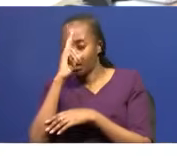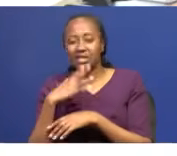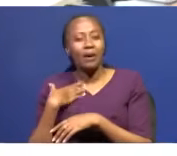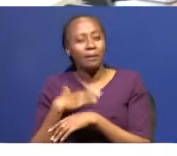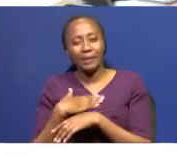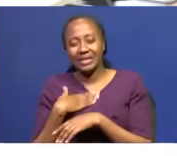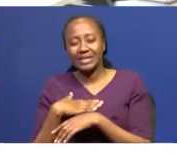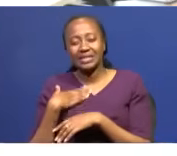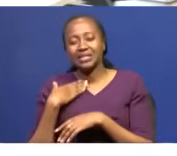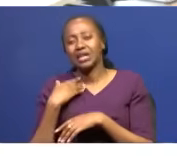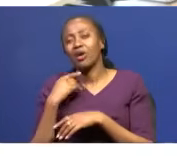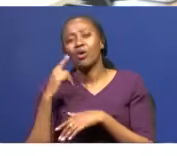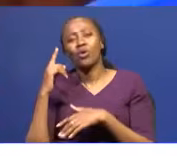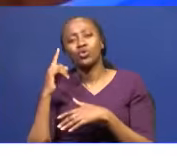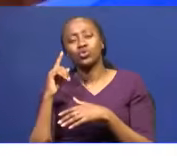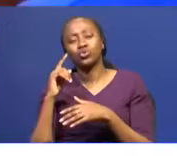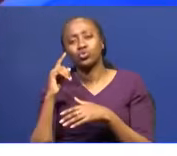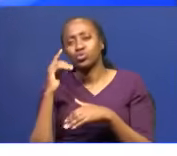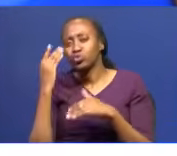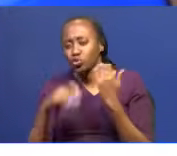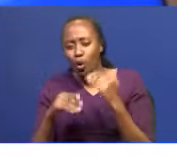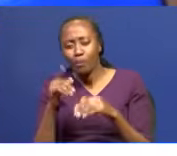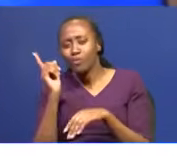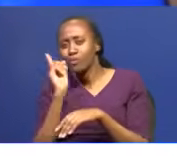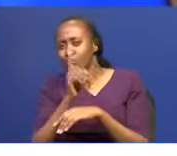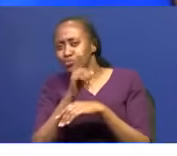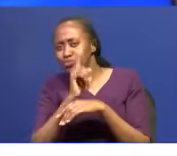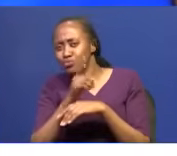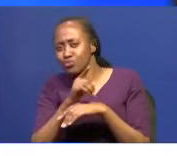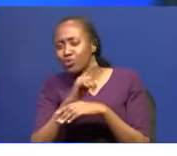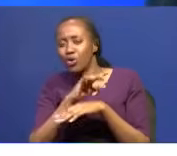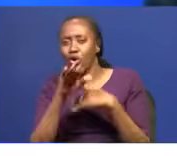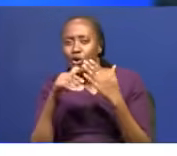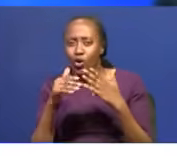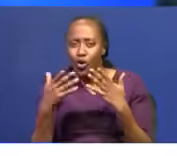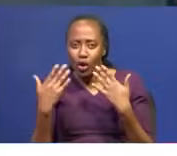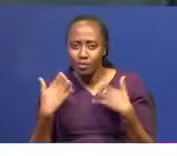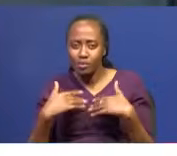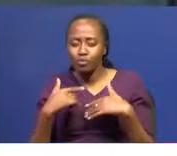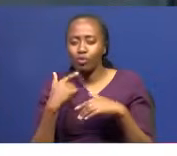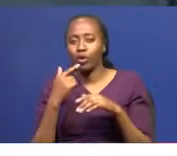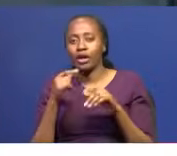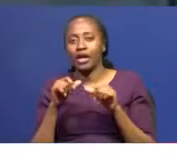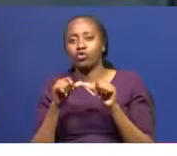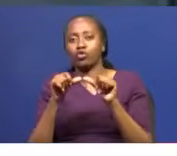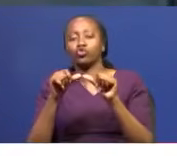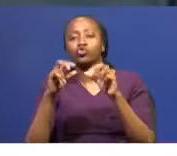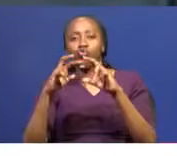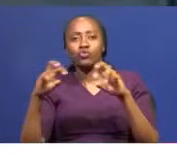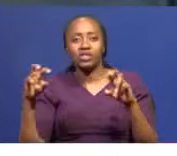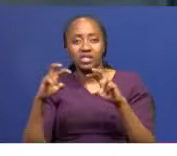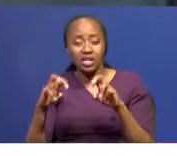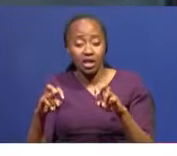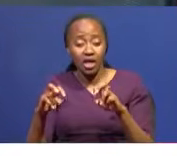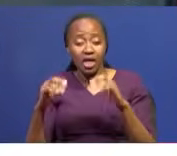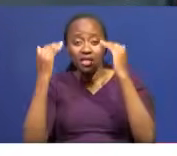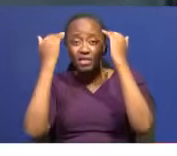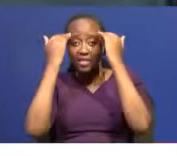harassing Kinyagia and release his gadgets taken from his house for investigations. The court has taken into